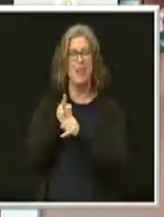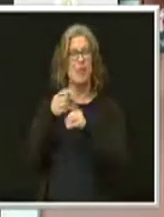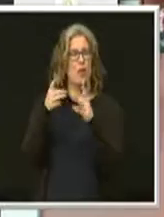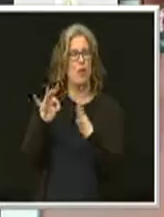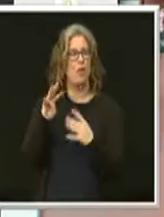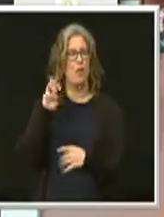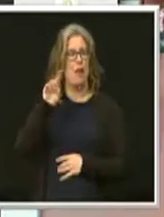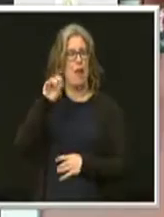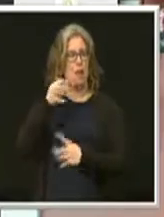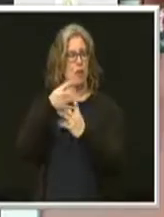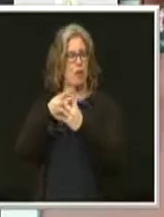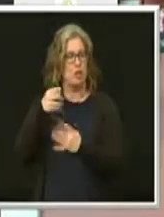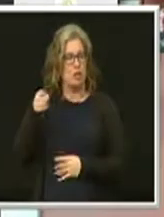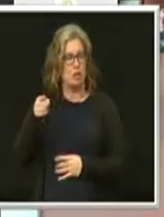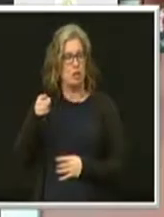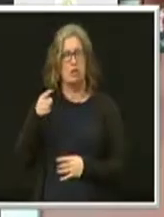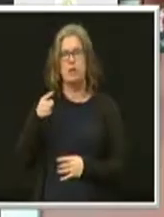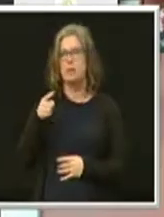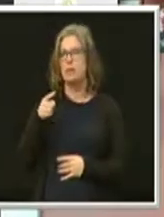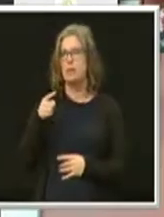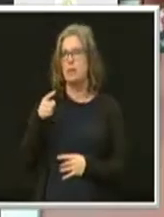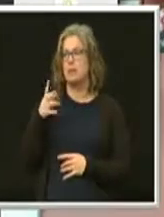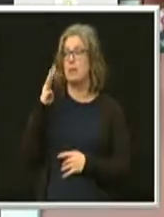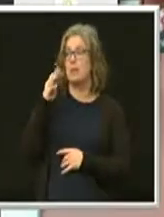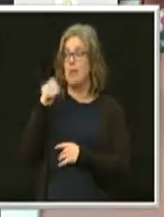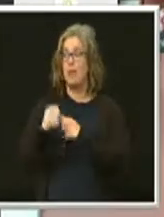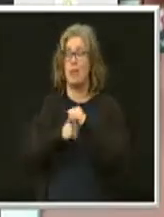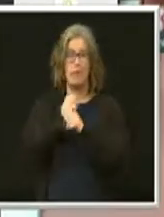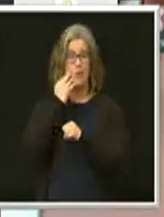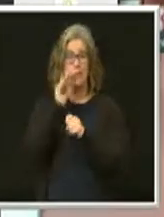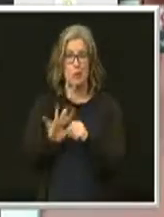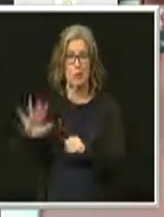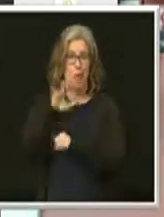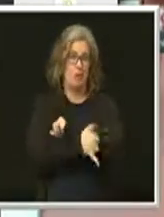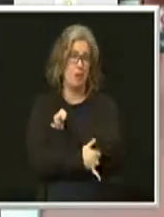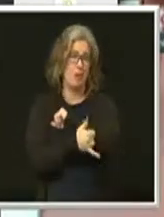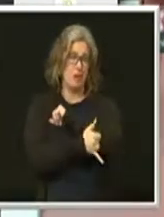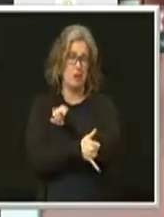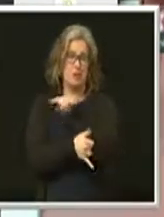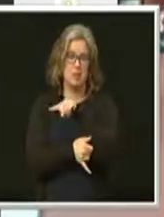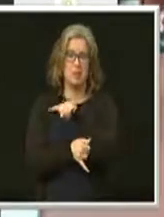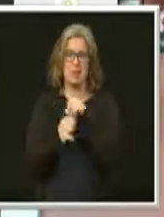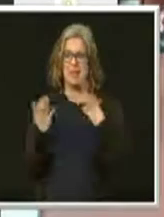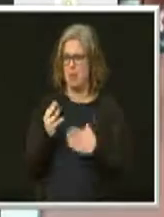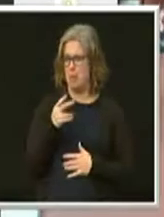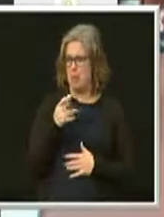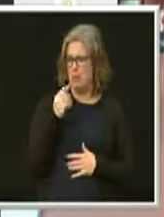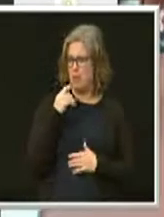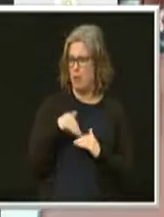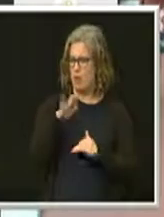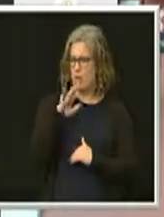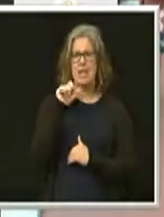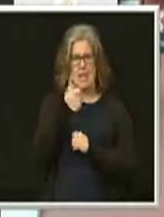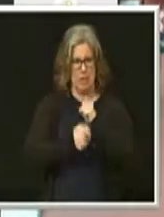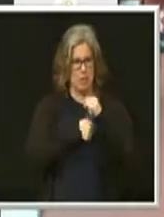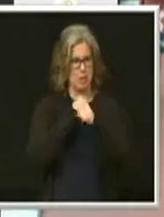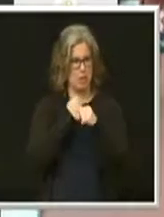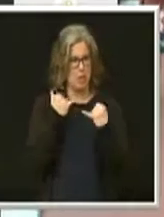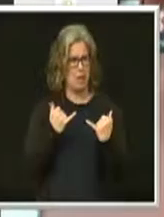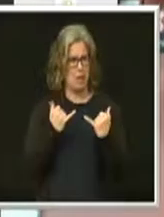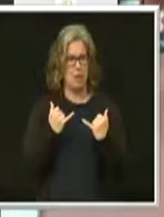Corrections, 4 decades of experience all over the country. He's been in Metro now for over a decade and is just